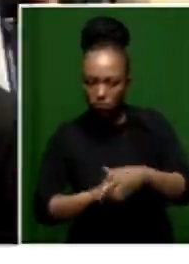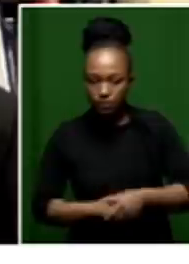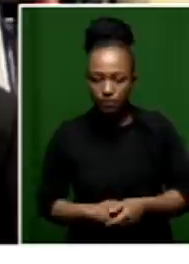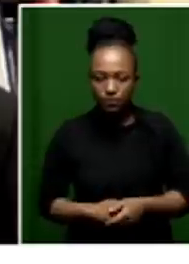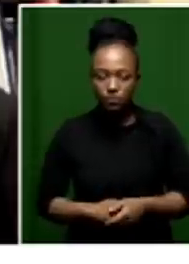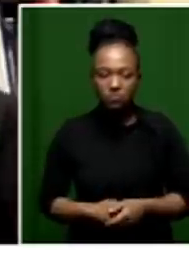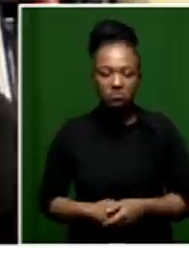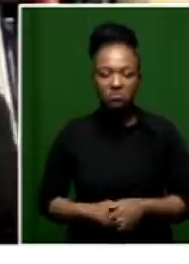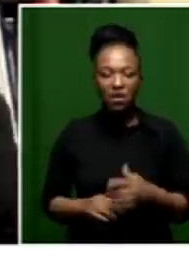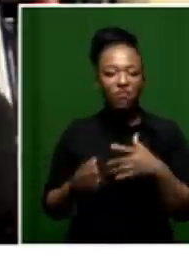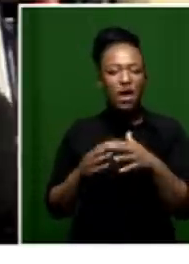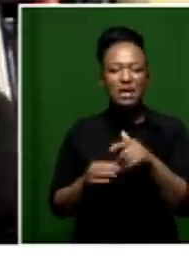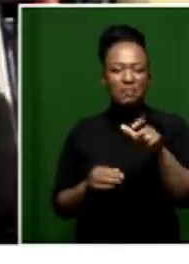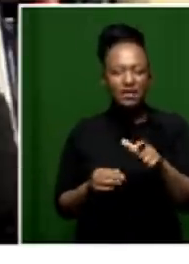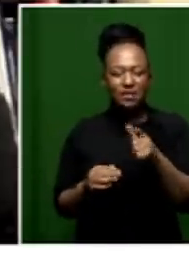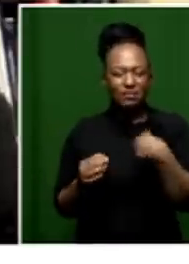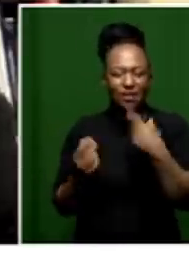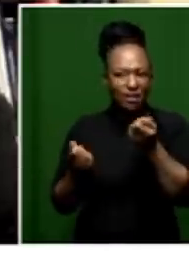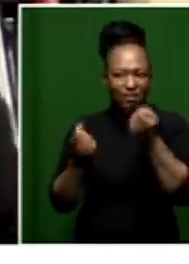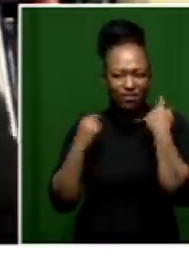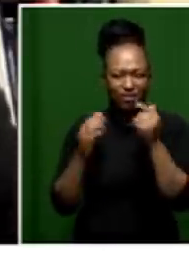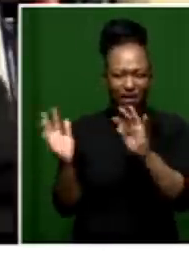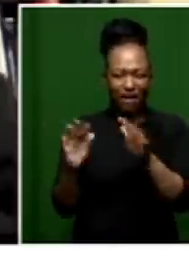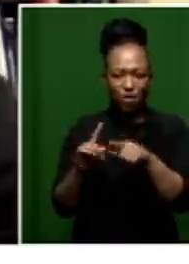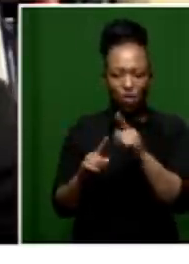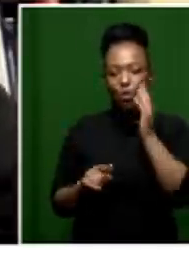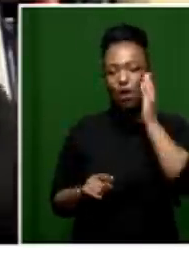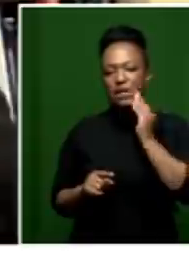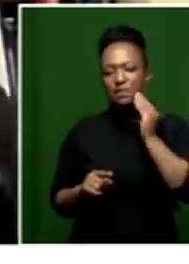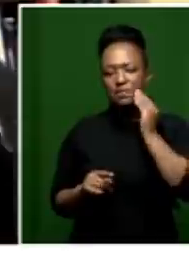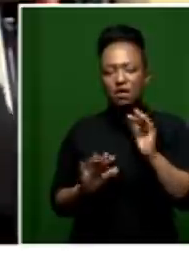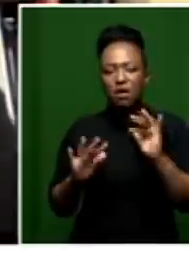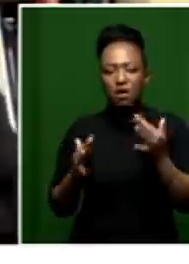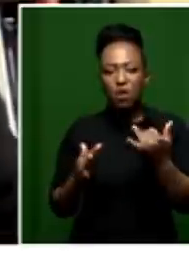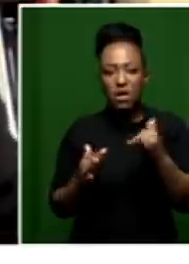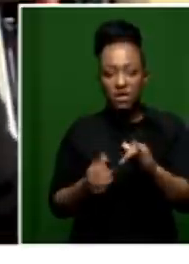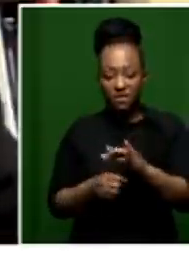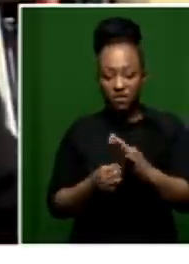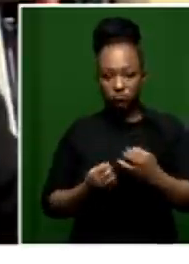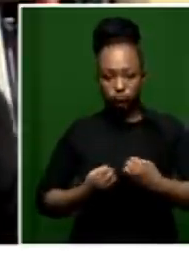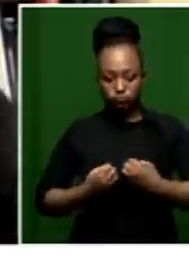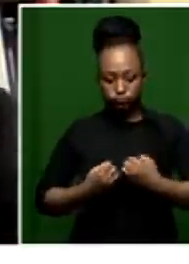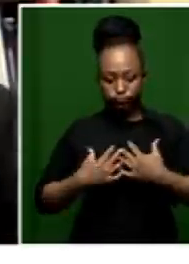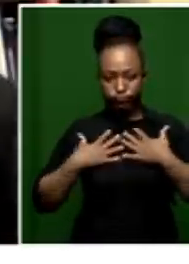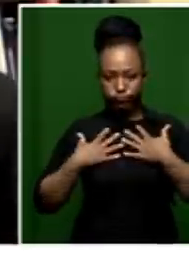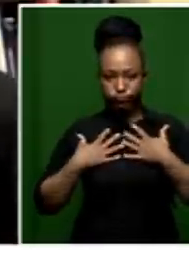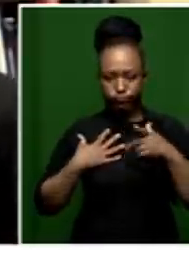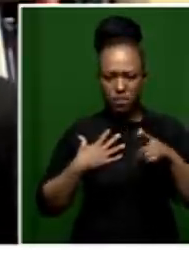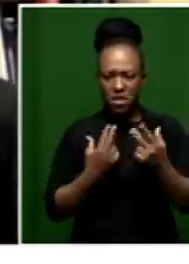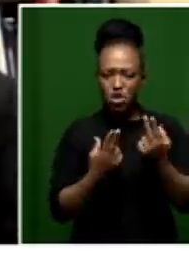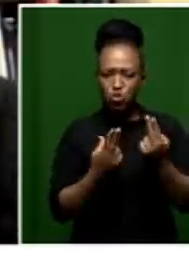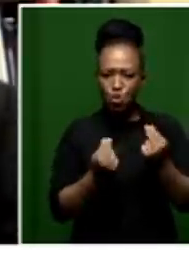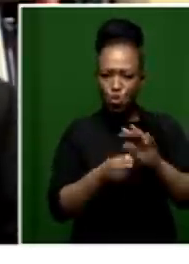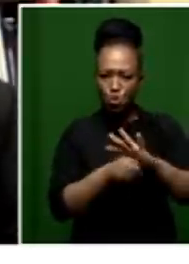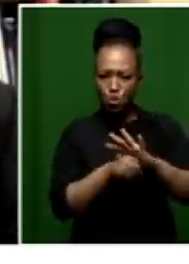lay folk, in terms of what you may experience as a result of contracting this new variant, how will